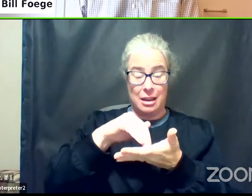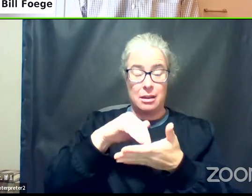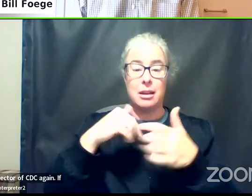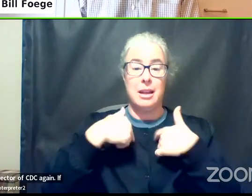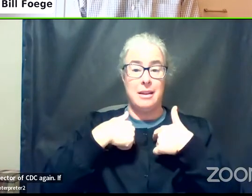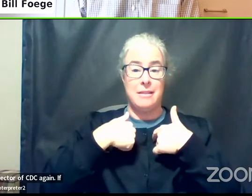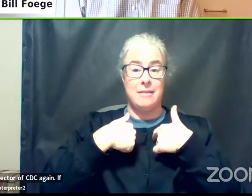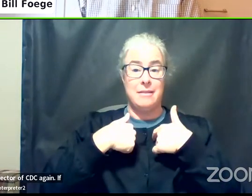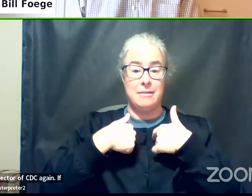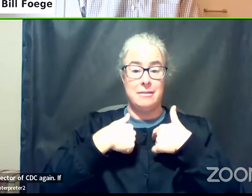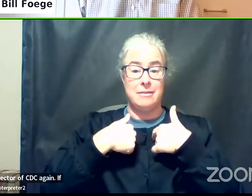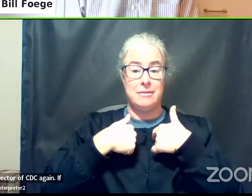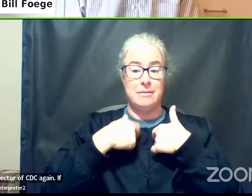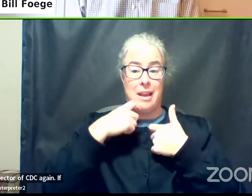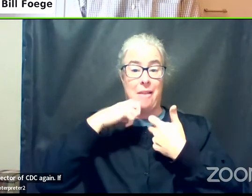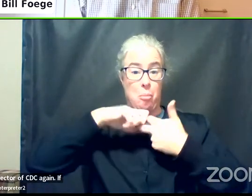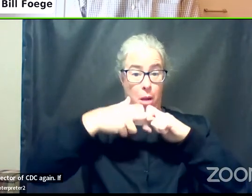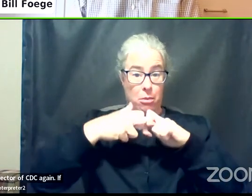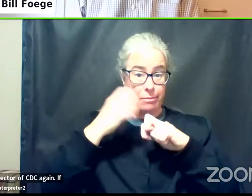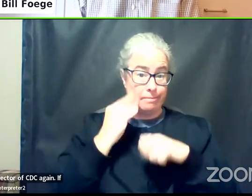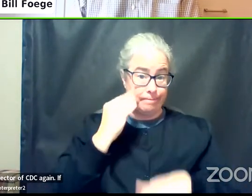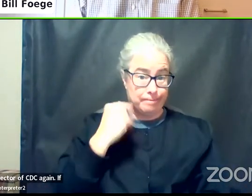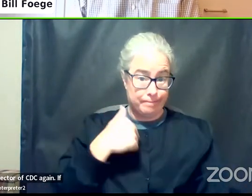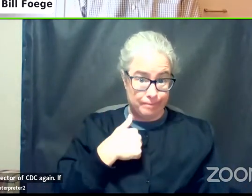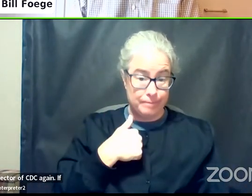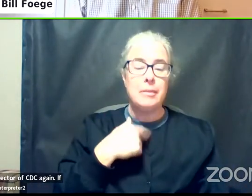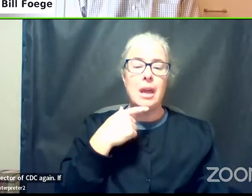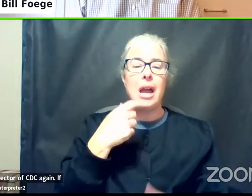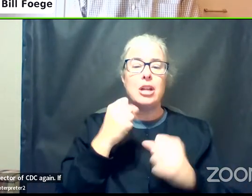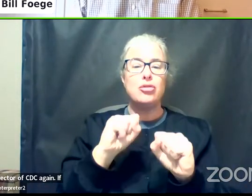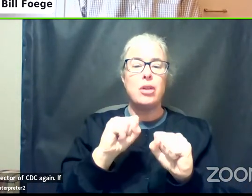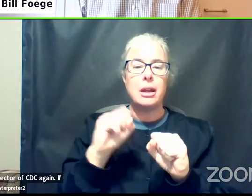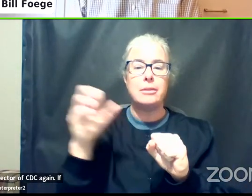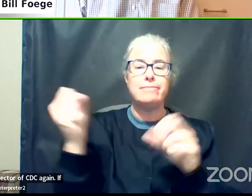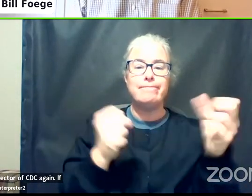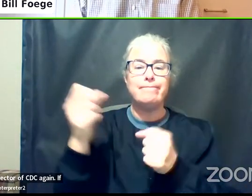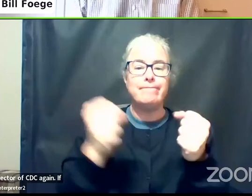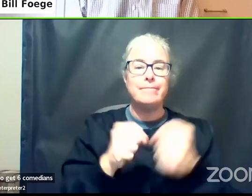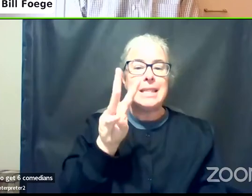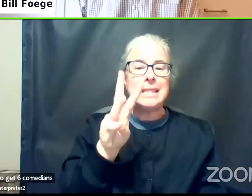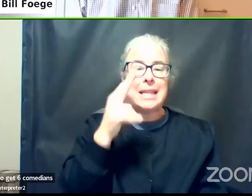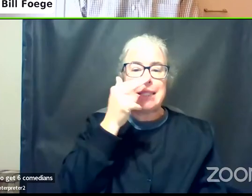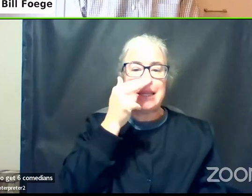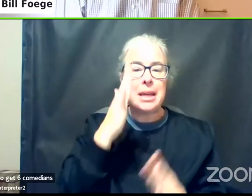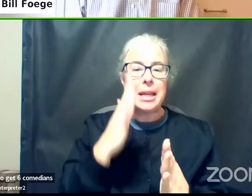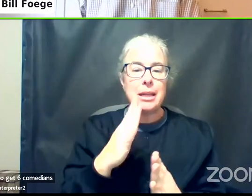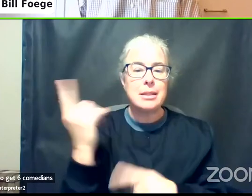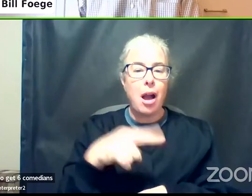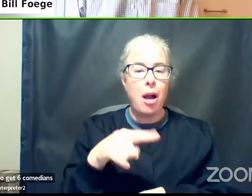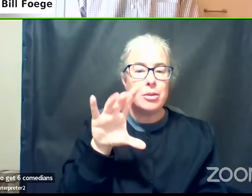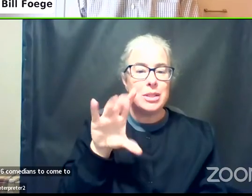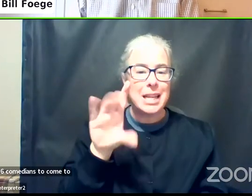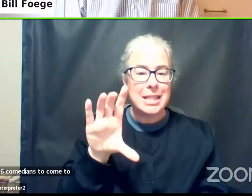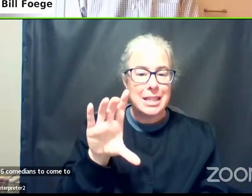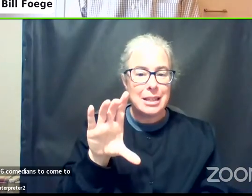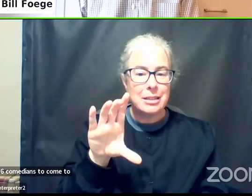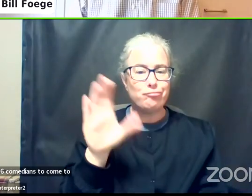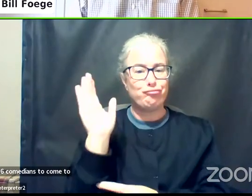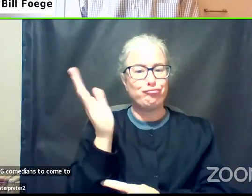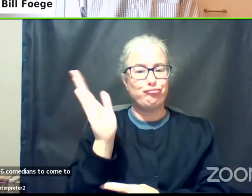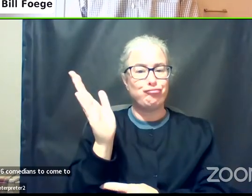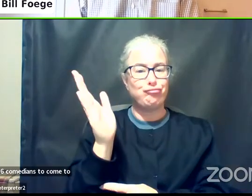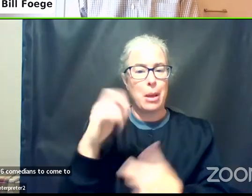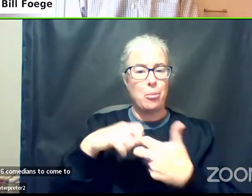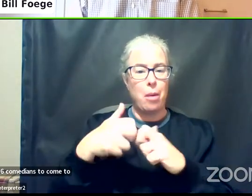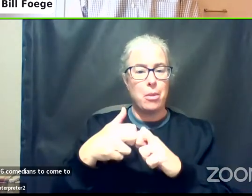if I had a problem I would try to get six comedians to come to see and present them